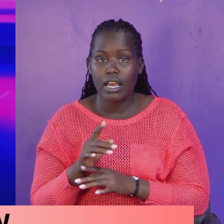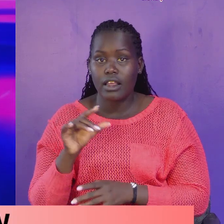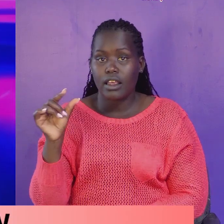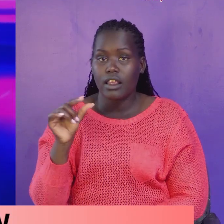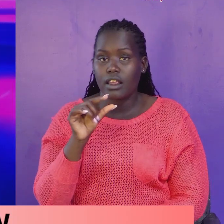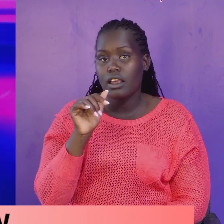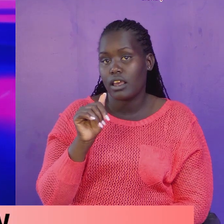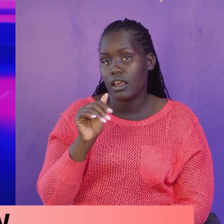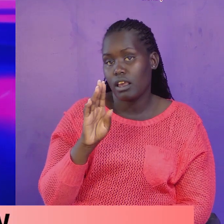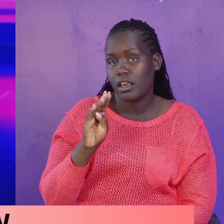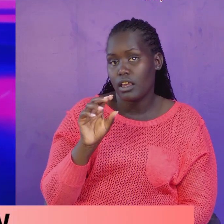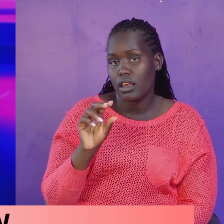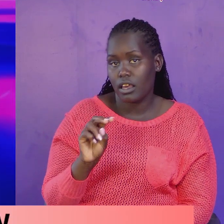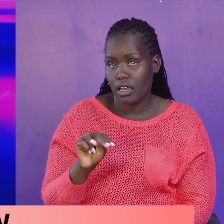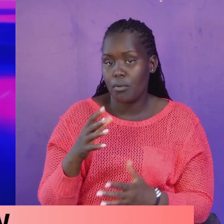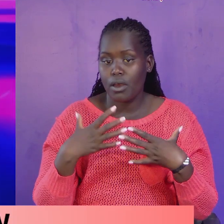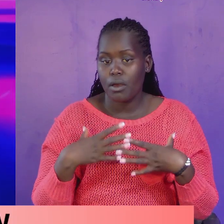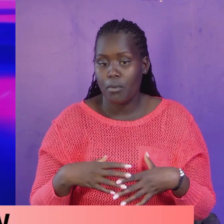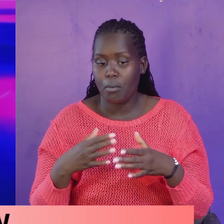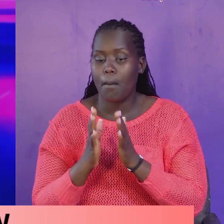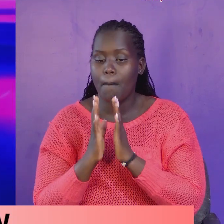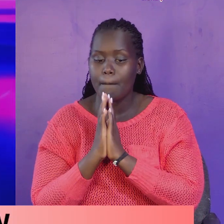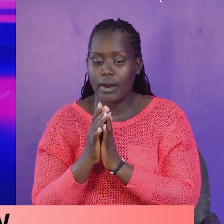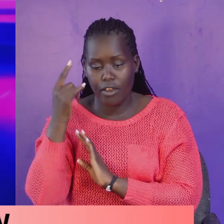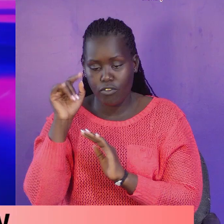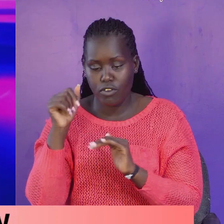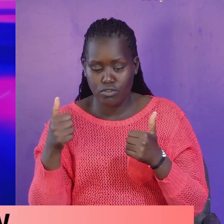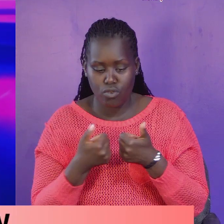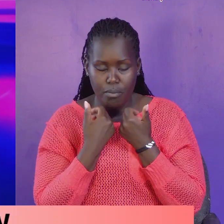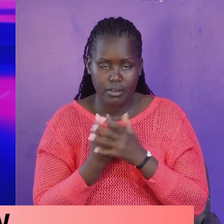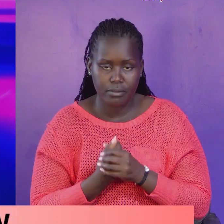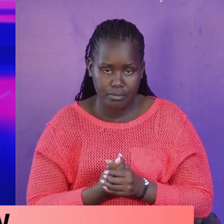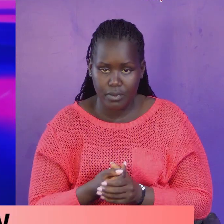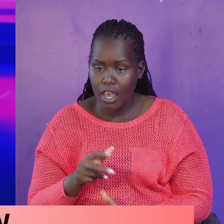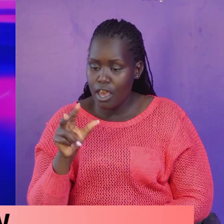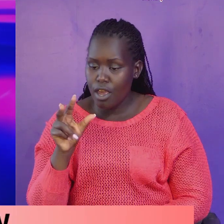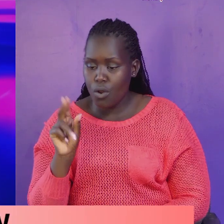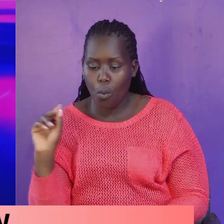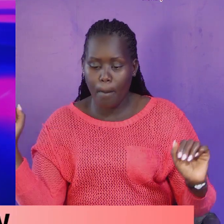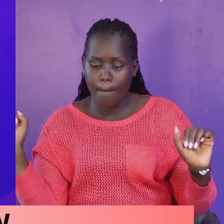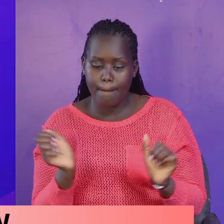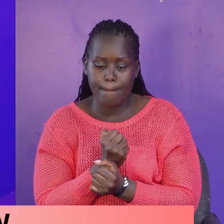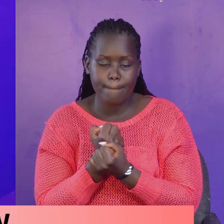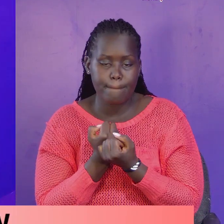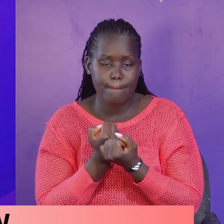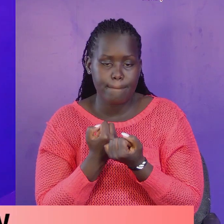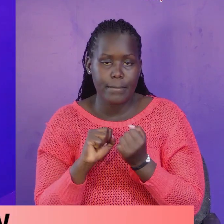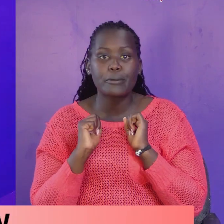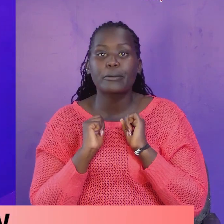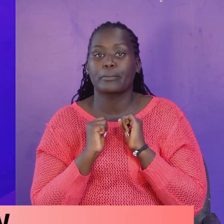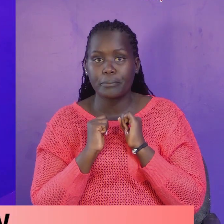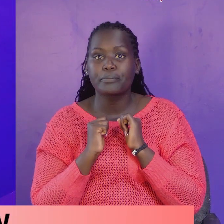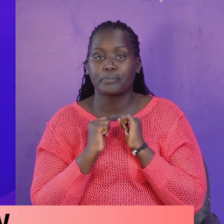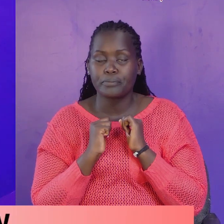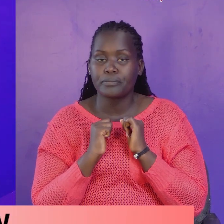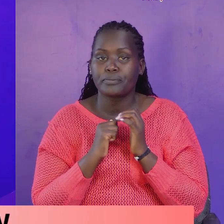people are praying for it to happen. No, we cannot. Are you sure? It is almost we